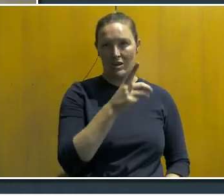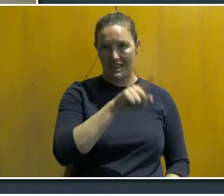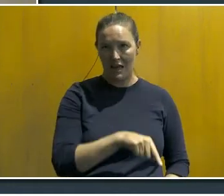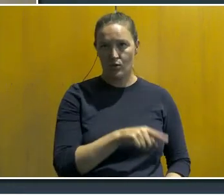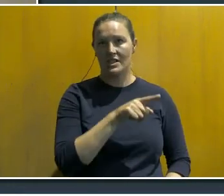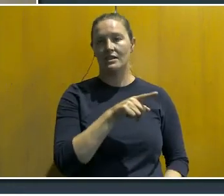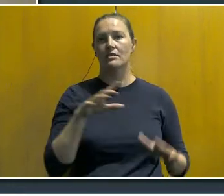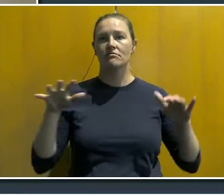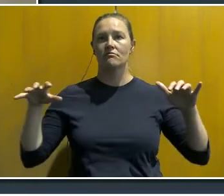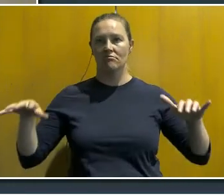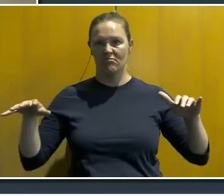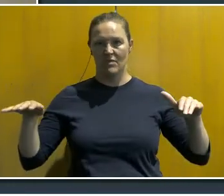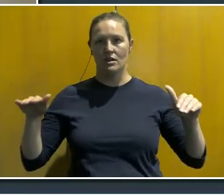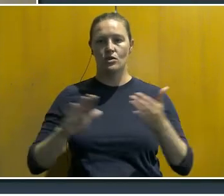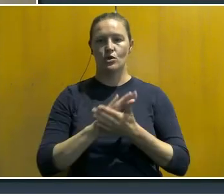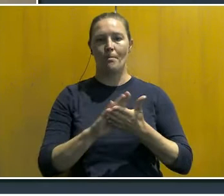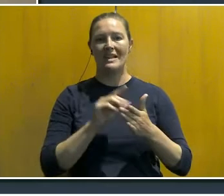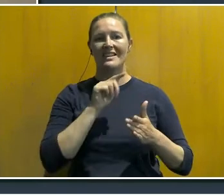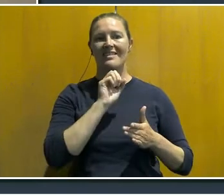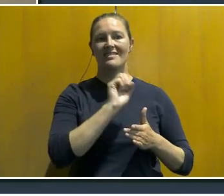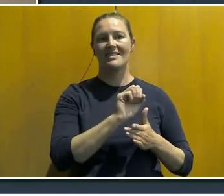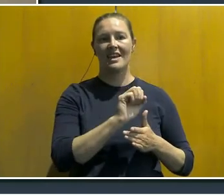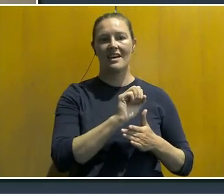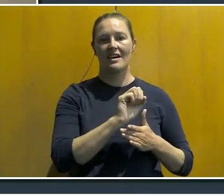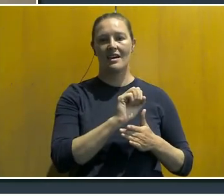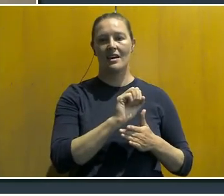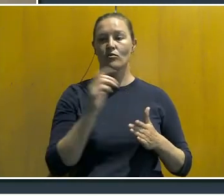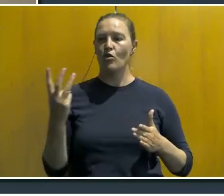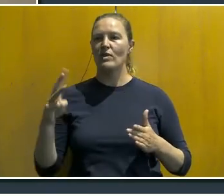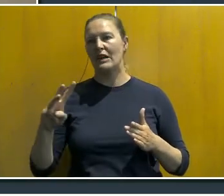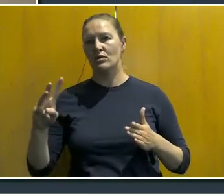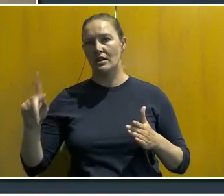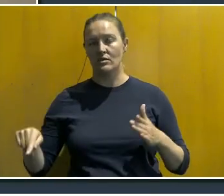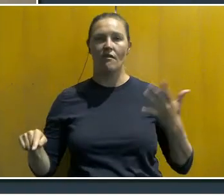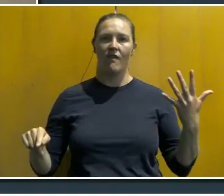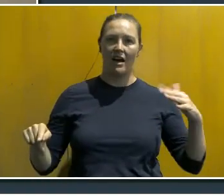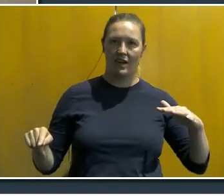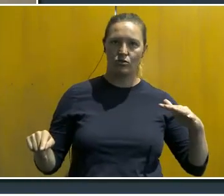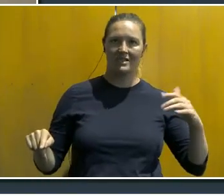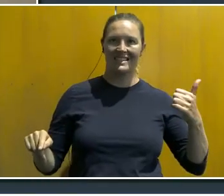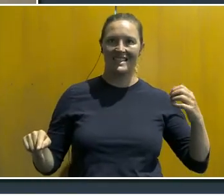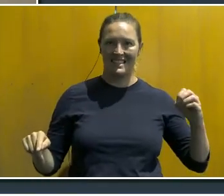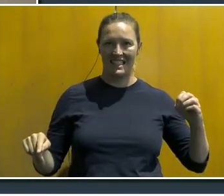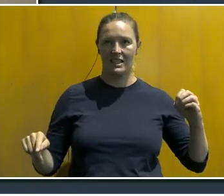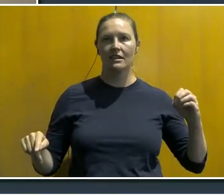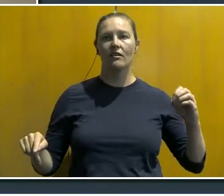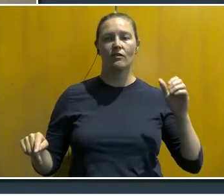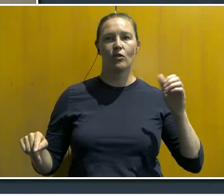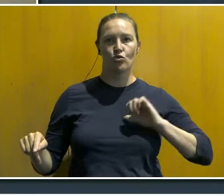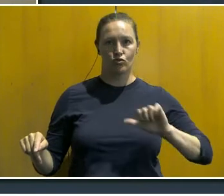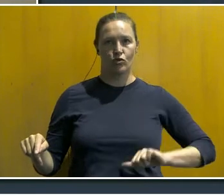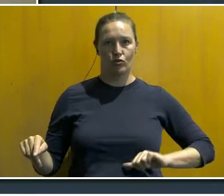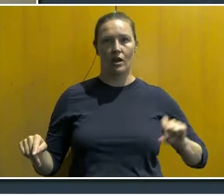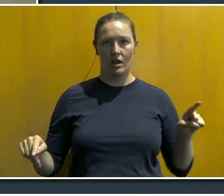$563,000. So the average person has a value of 300 in Napier and 560 in the rural